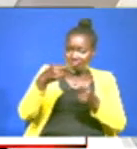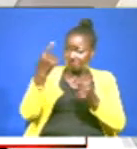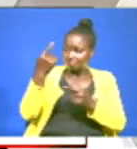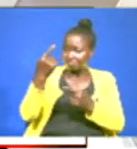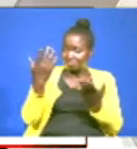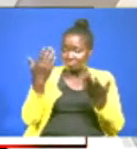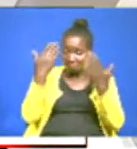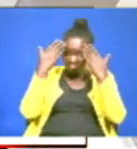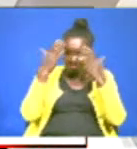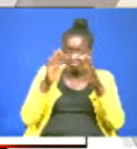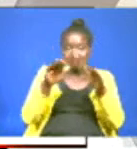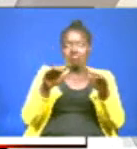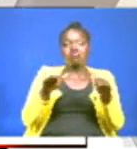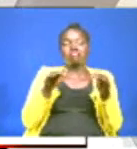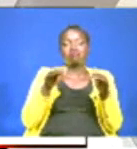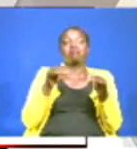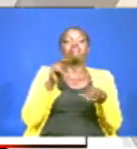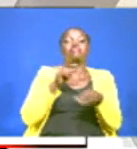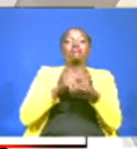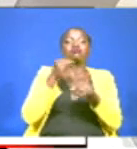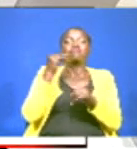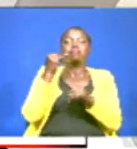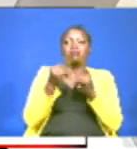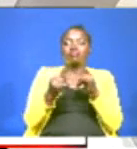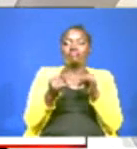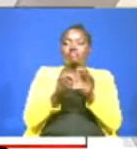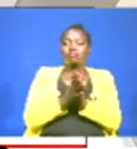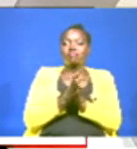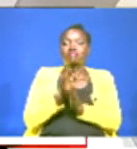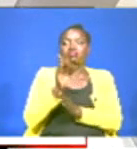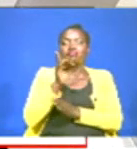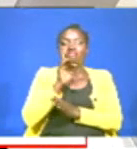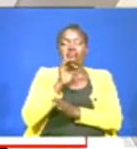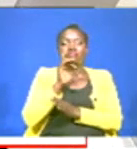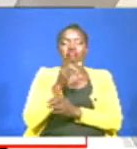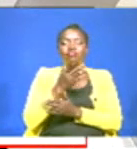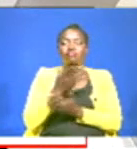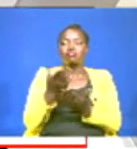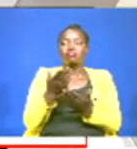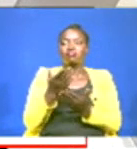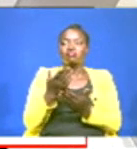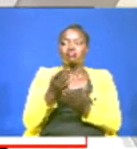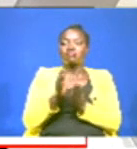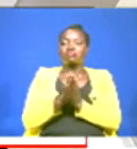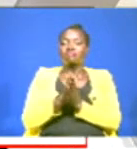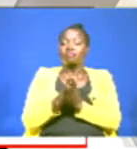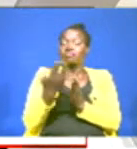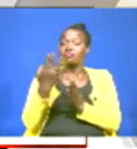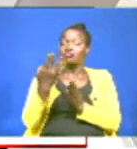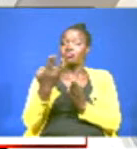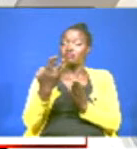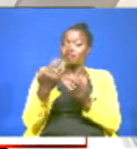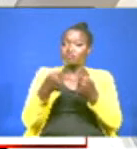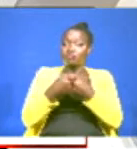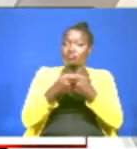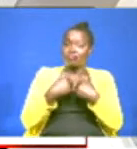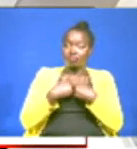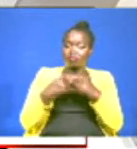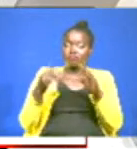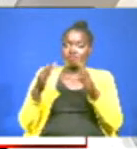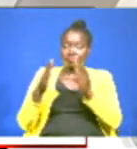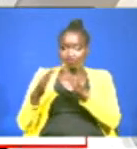see when this particular fixture comes to an end. And tomorrow they will be having 4 fixtures on the card. Arsenal will be